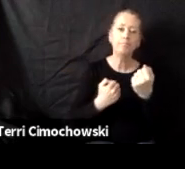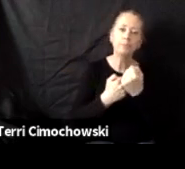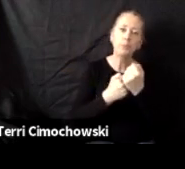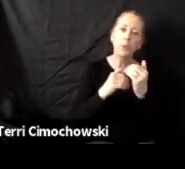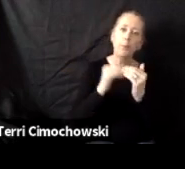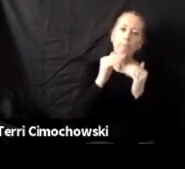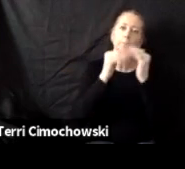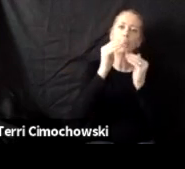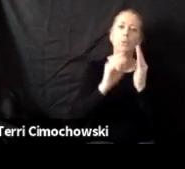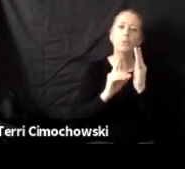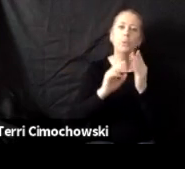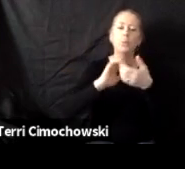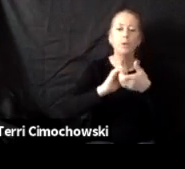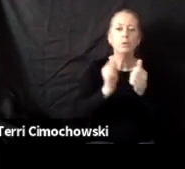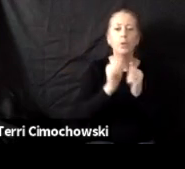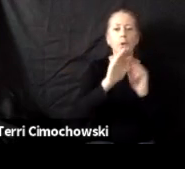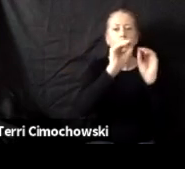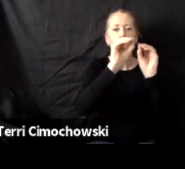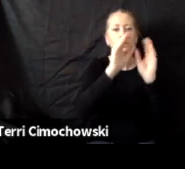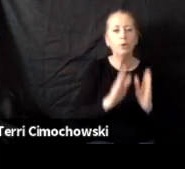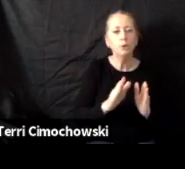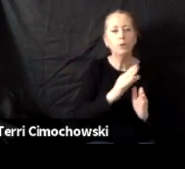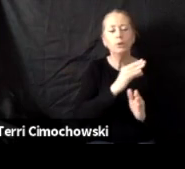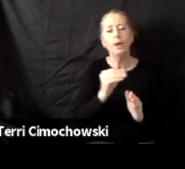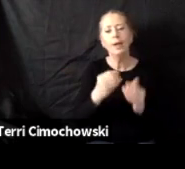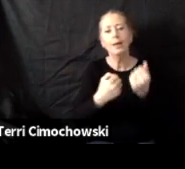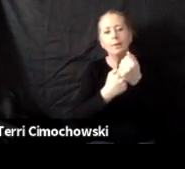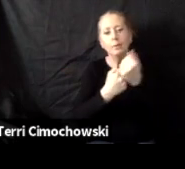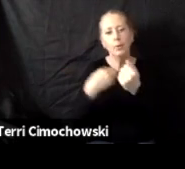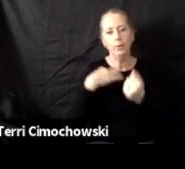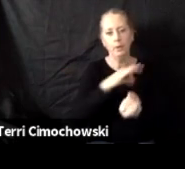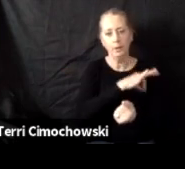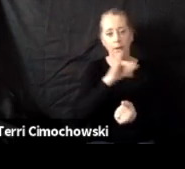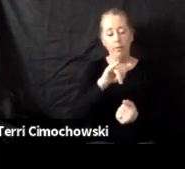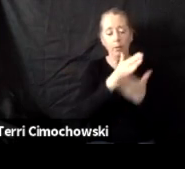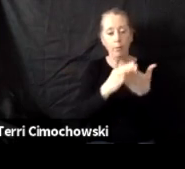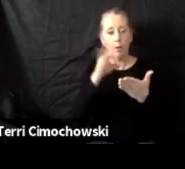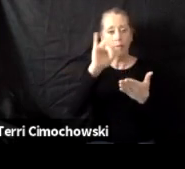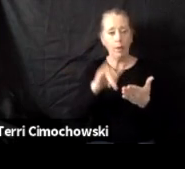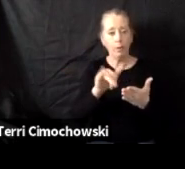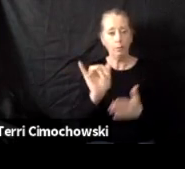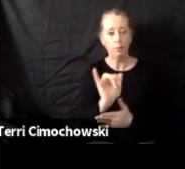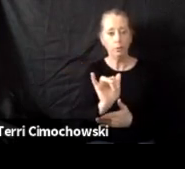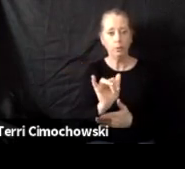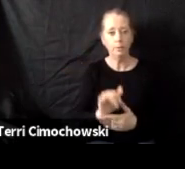build relationships with their teacher, and also support staff that are part of 196 Online.